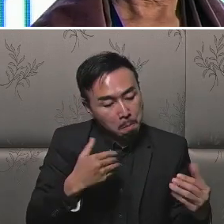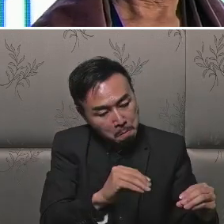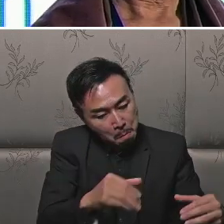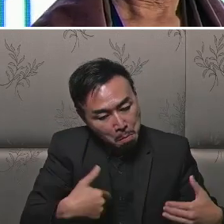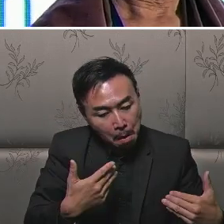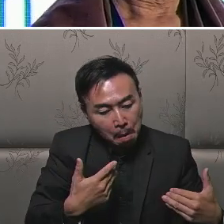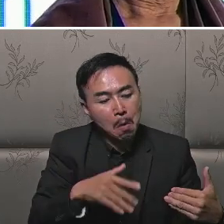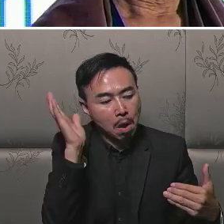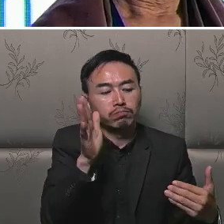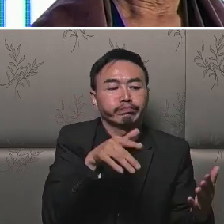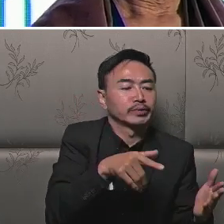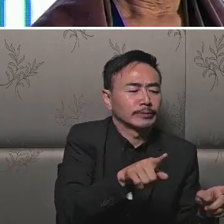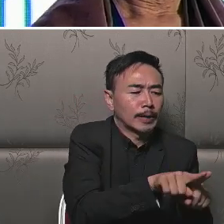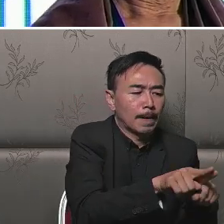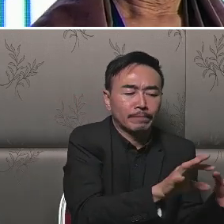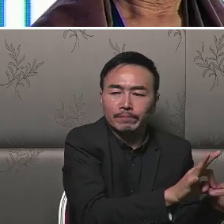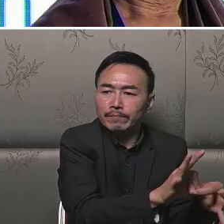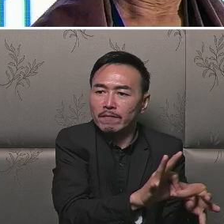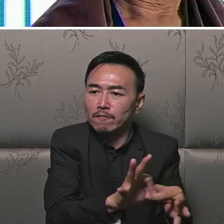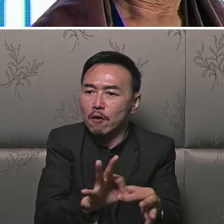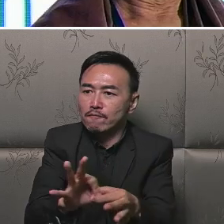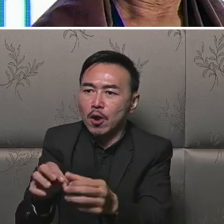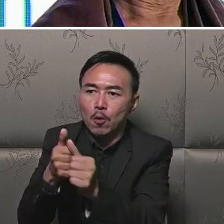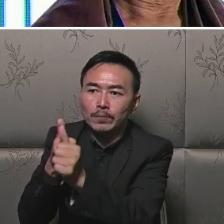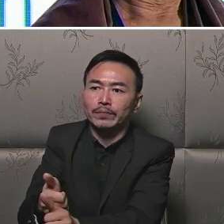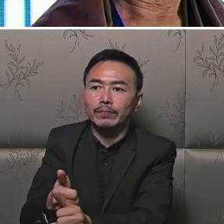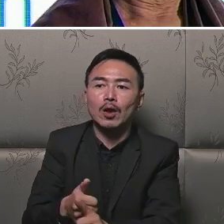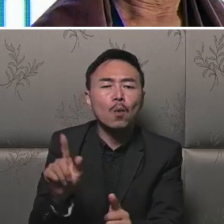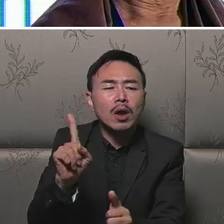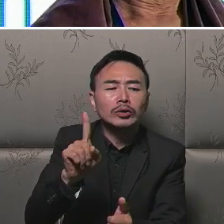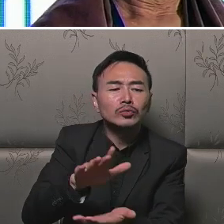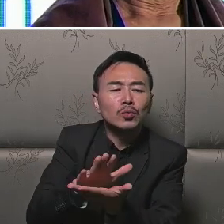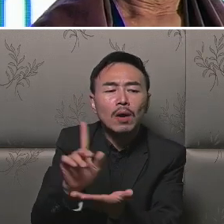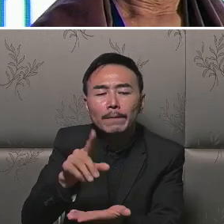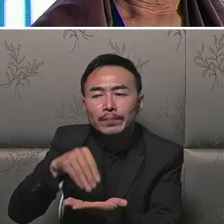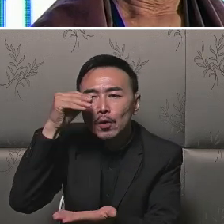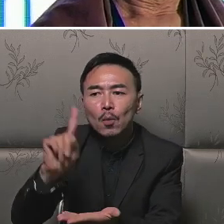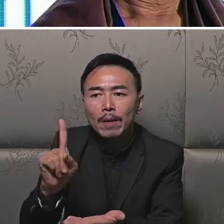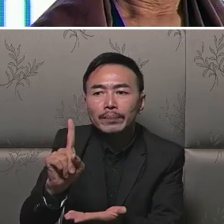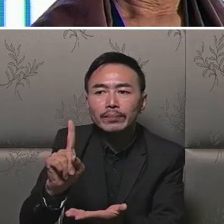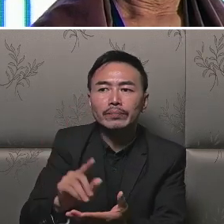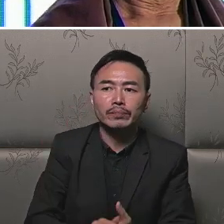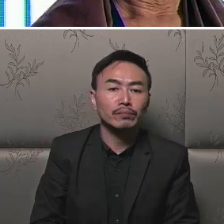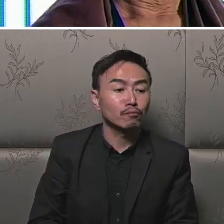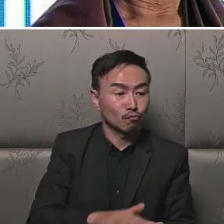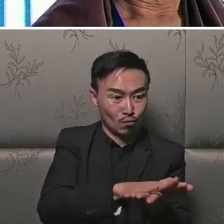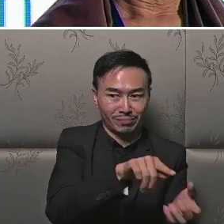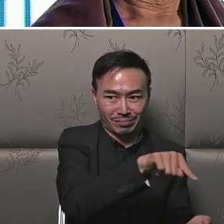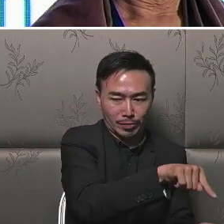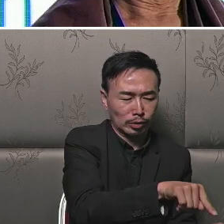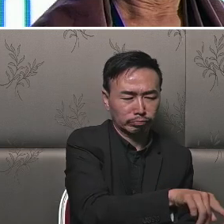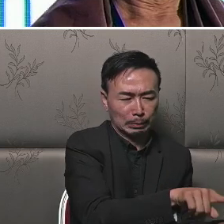are applied in the formal school and how this ILS